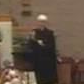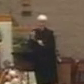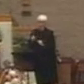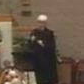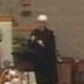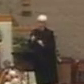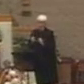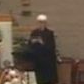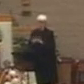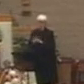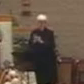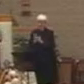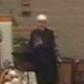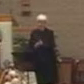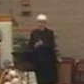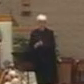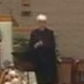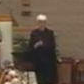to become,